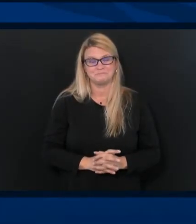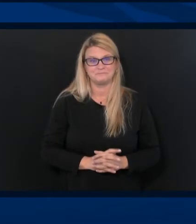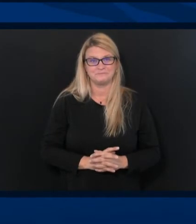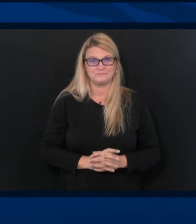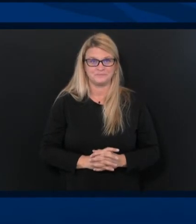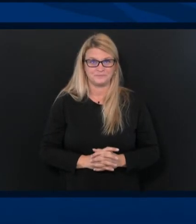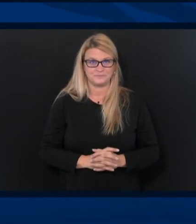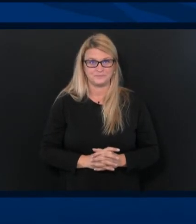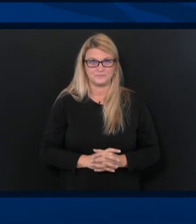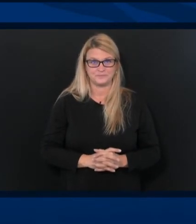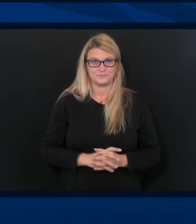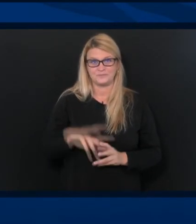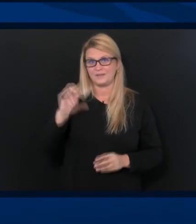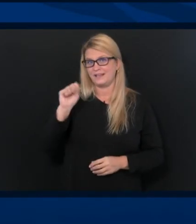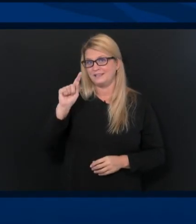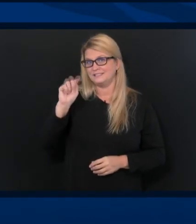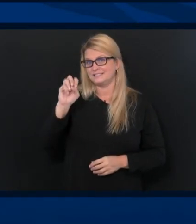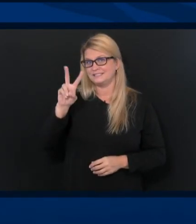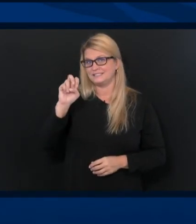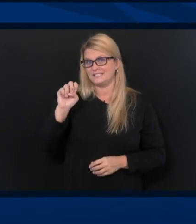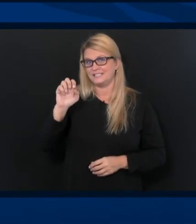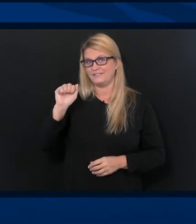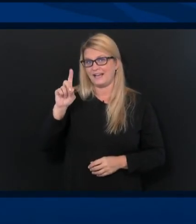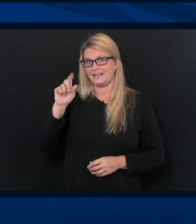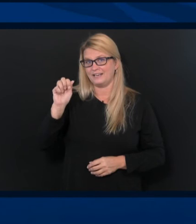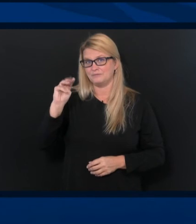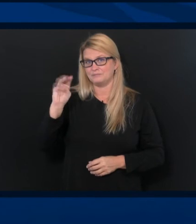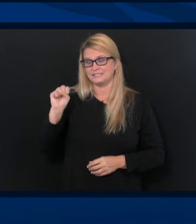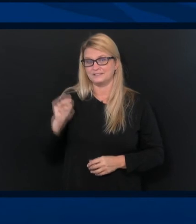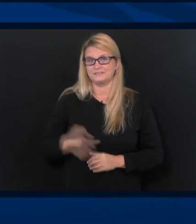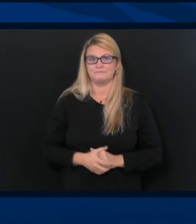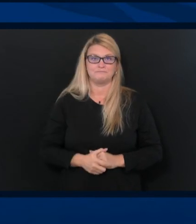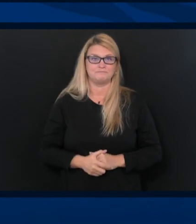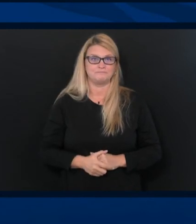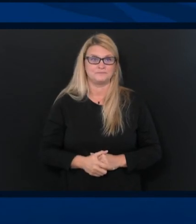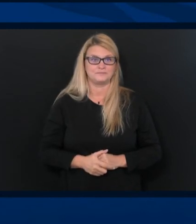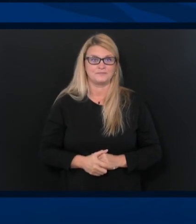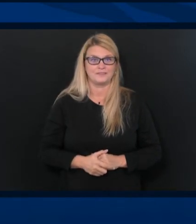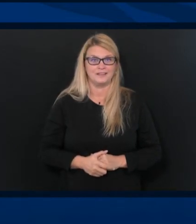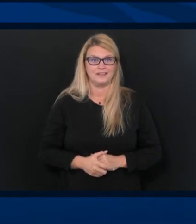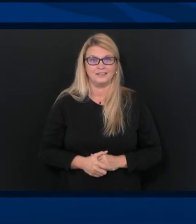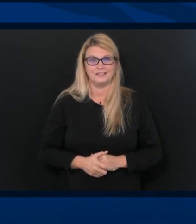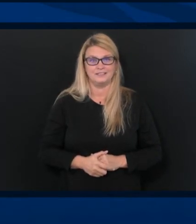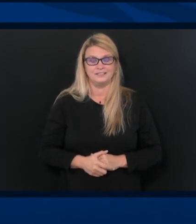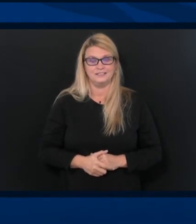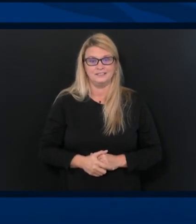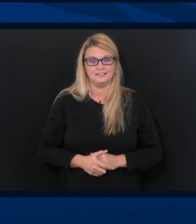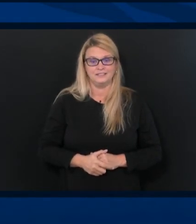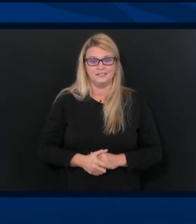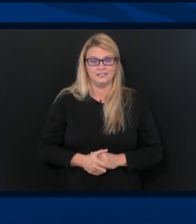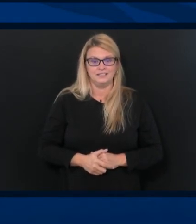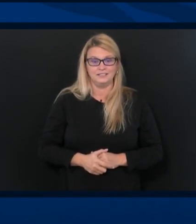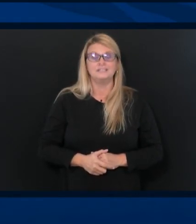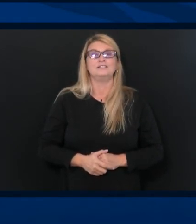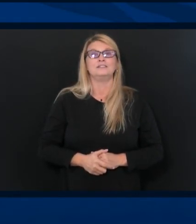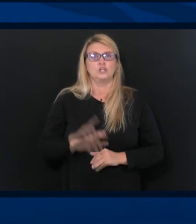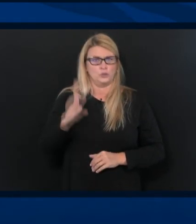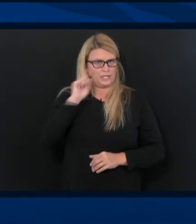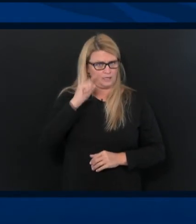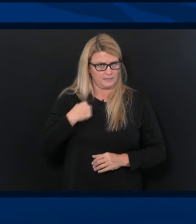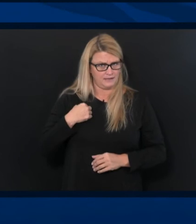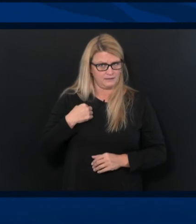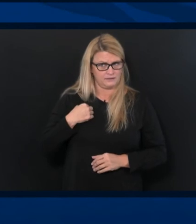All right, thank you, Kenny. Next to Steve Adams with Ogden Newspapers. Steve Adams of Ogden Newspapers. You can all hear me, right?